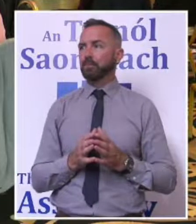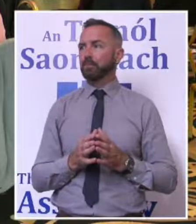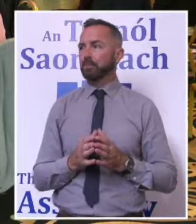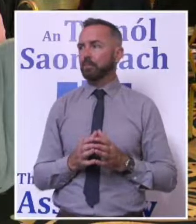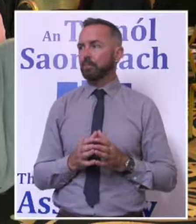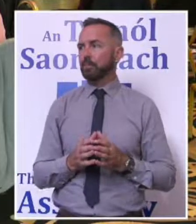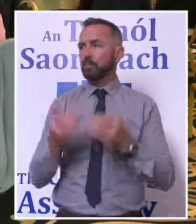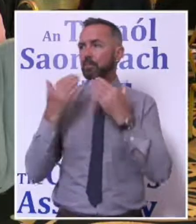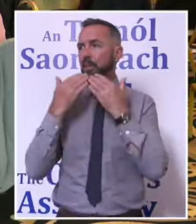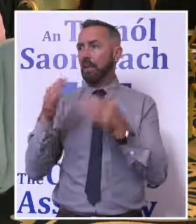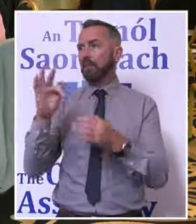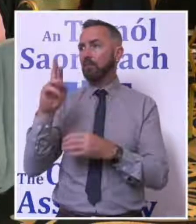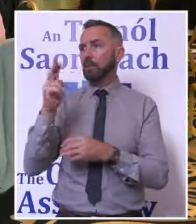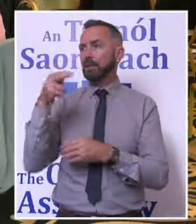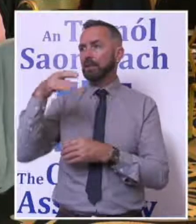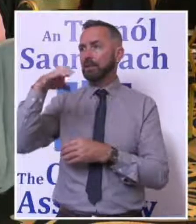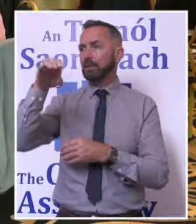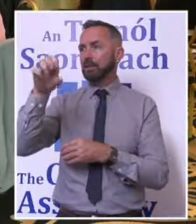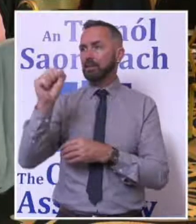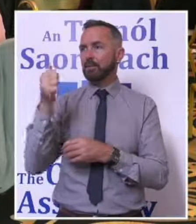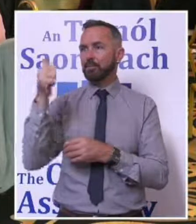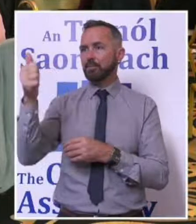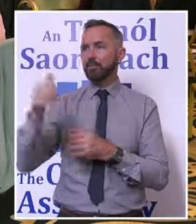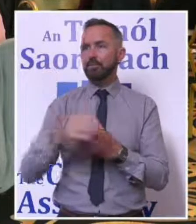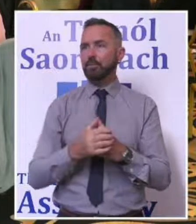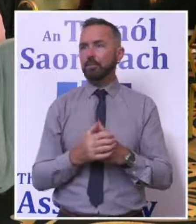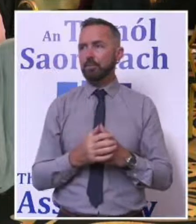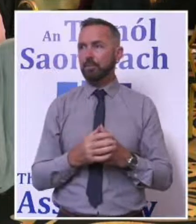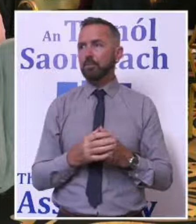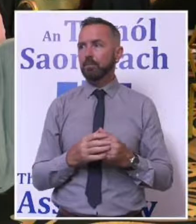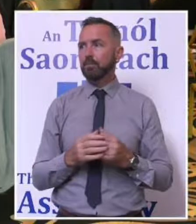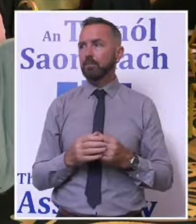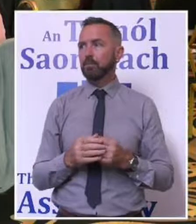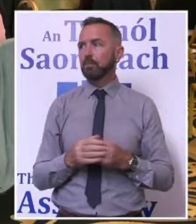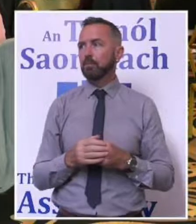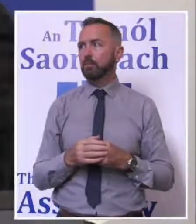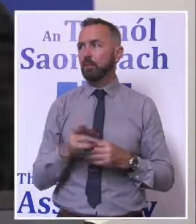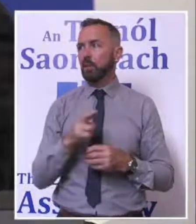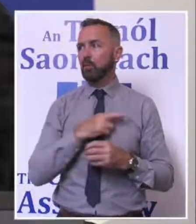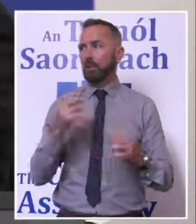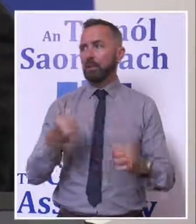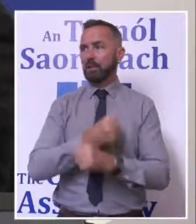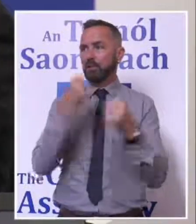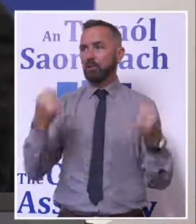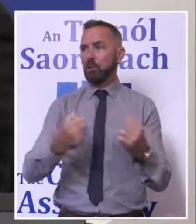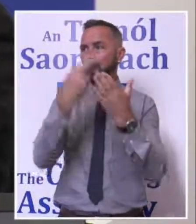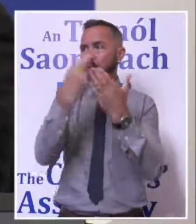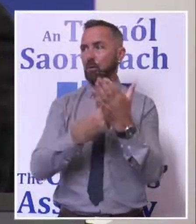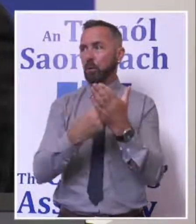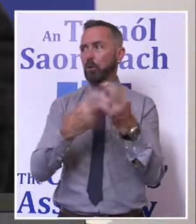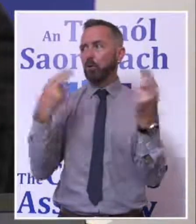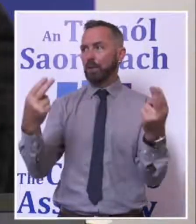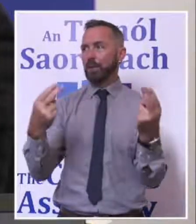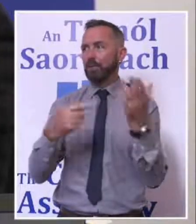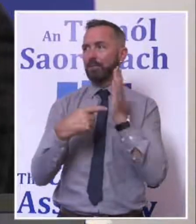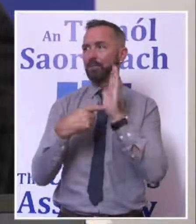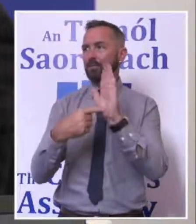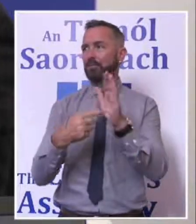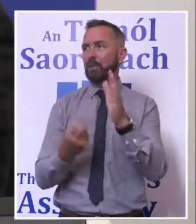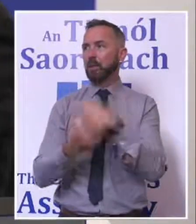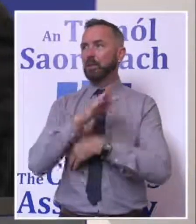Thanks, Francis. Very good takeaway from Professor O'Brien's comment. A very strong report. Again, that's in your hands.